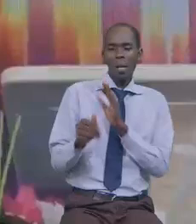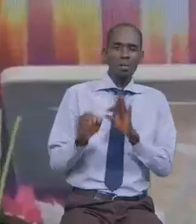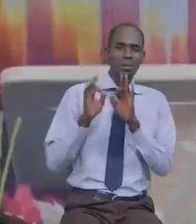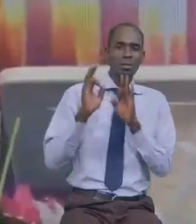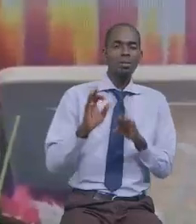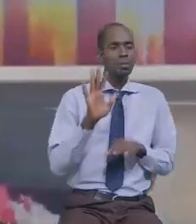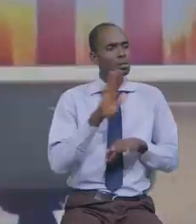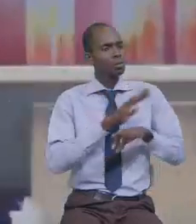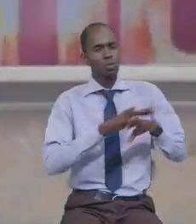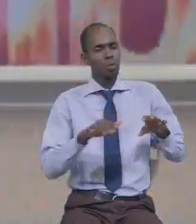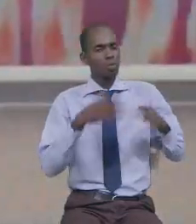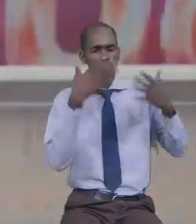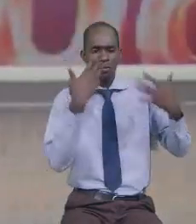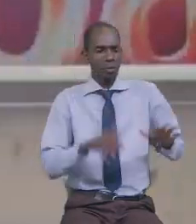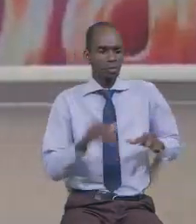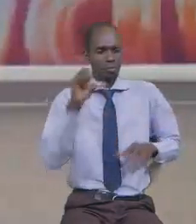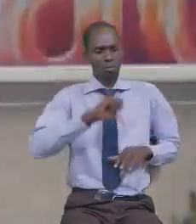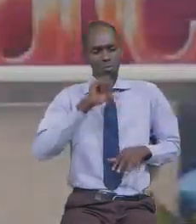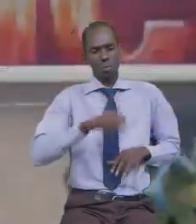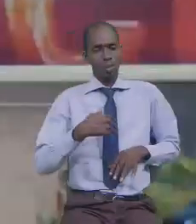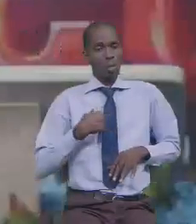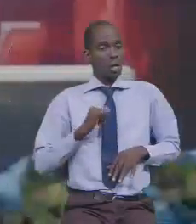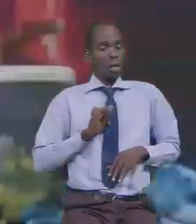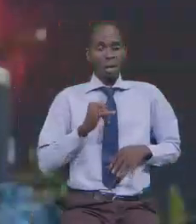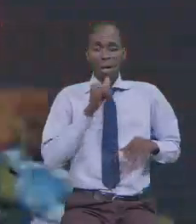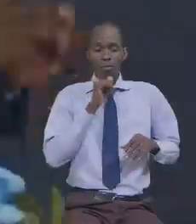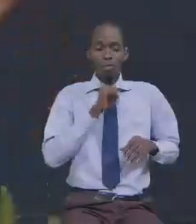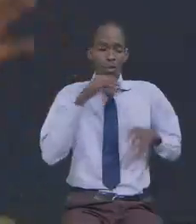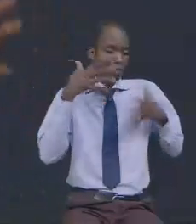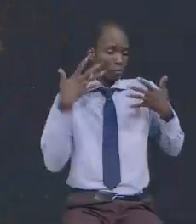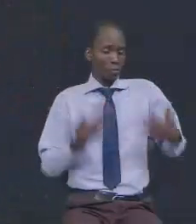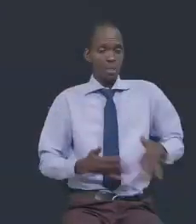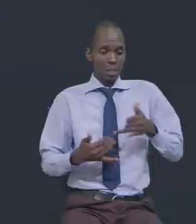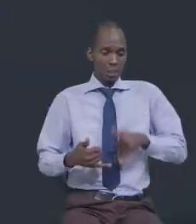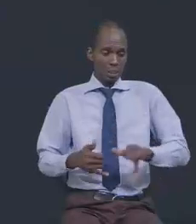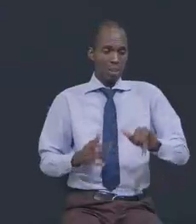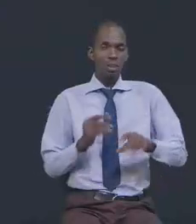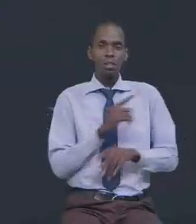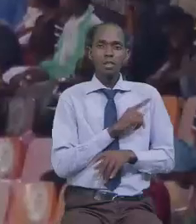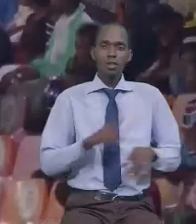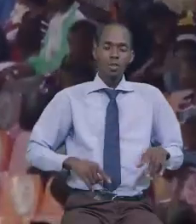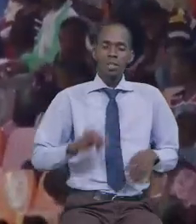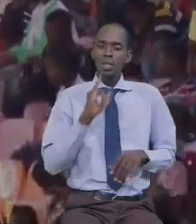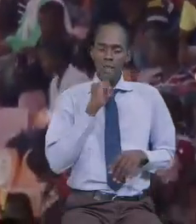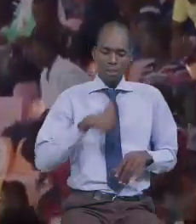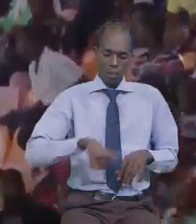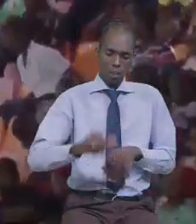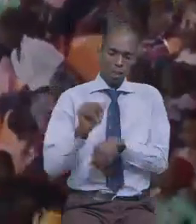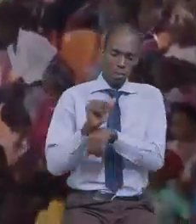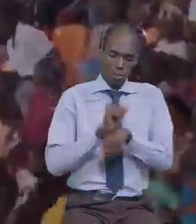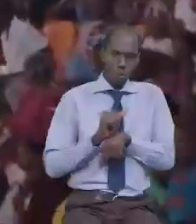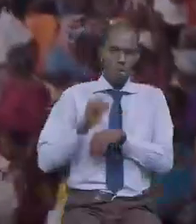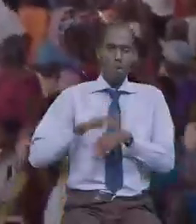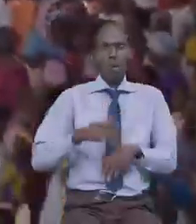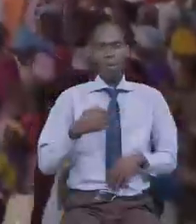comment. I am not a finished product yet. The Lord is still working on me. My